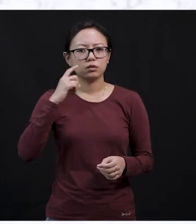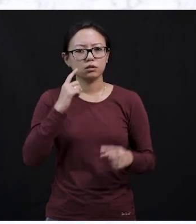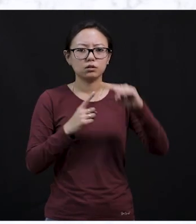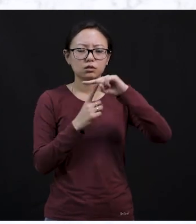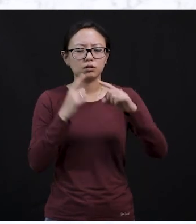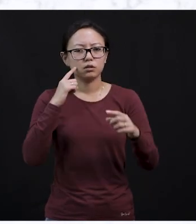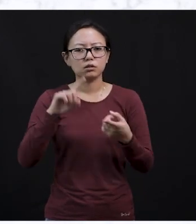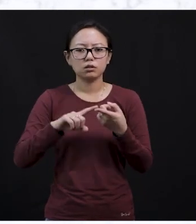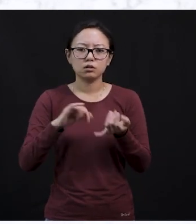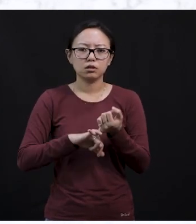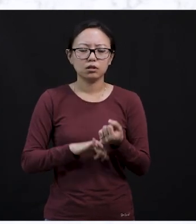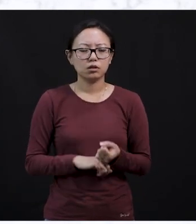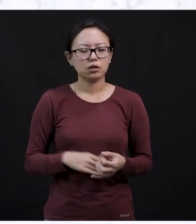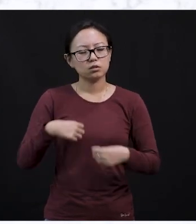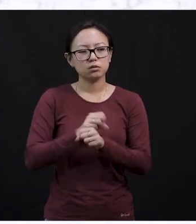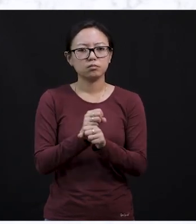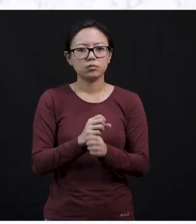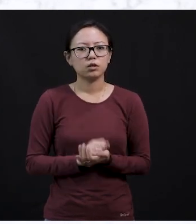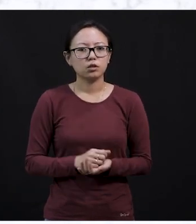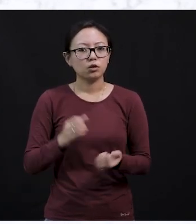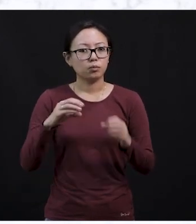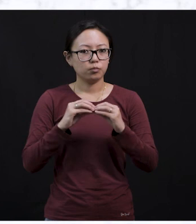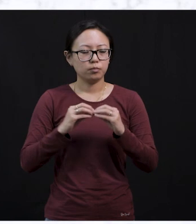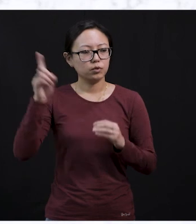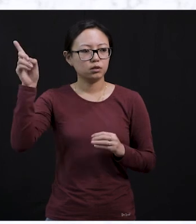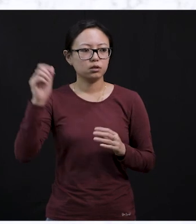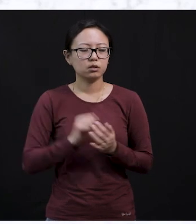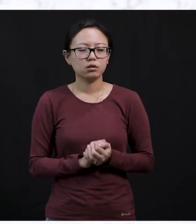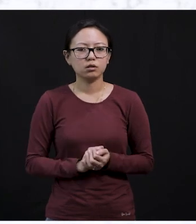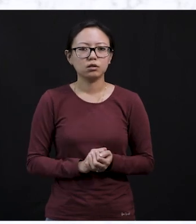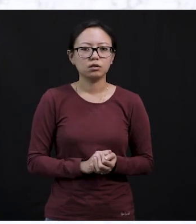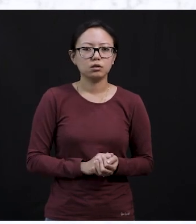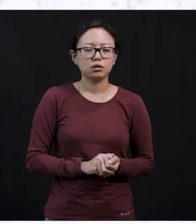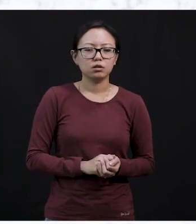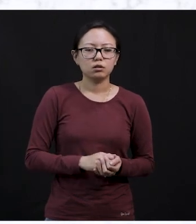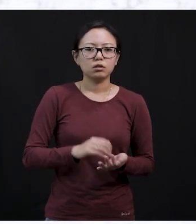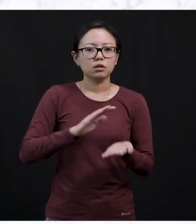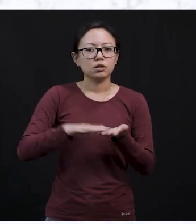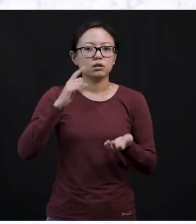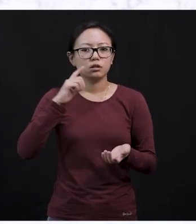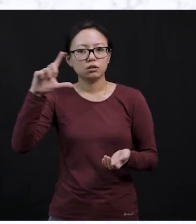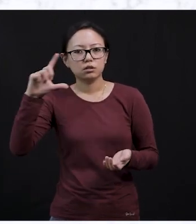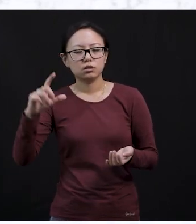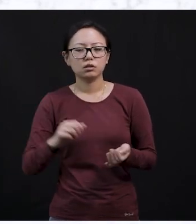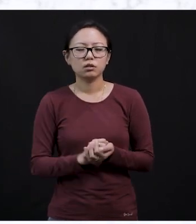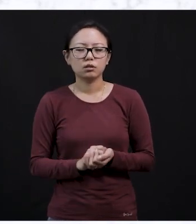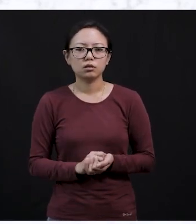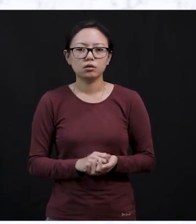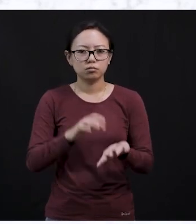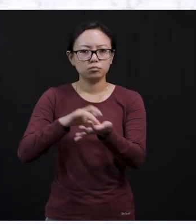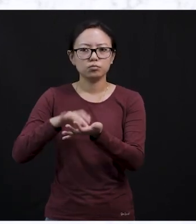there were cantonments for their army. Hill stations were built so that people could go and enjoy, even for the Britishers